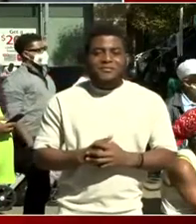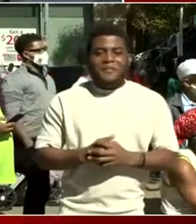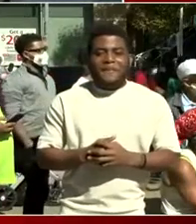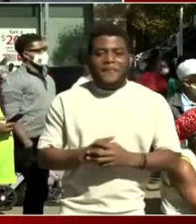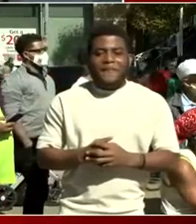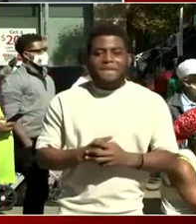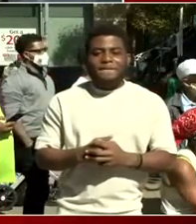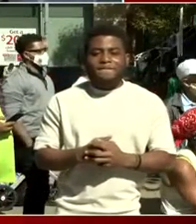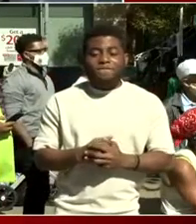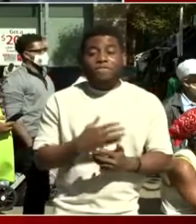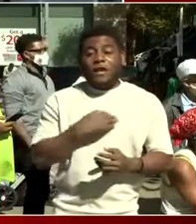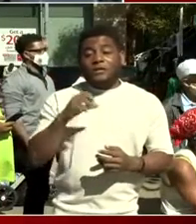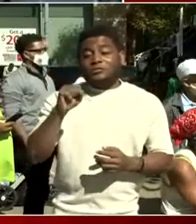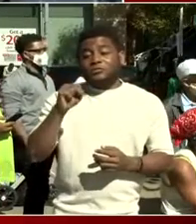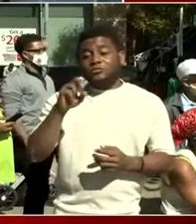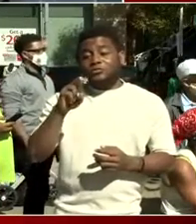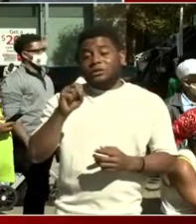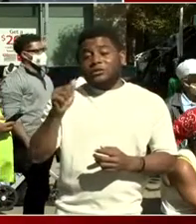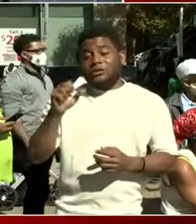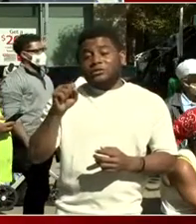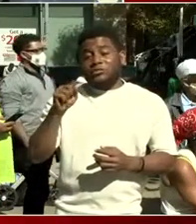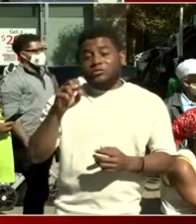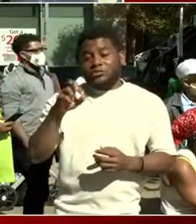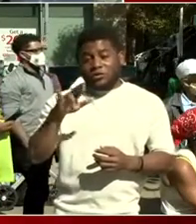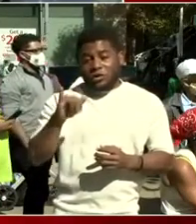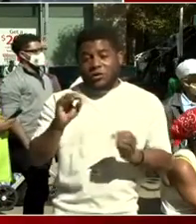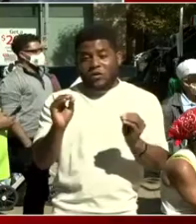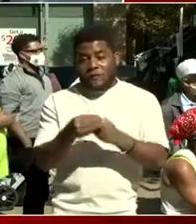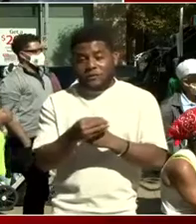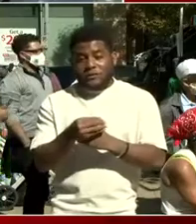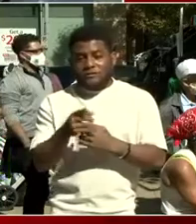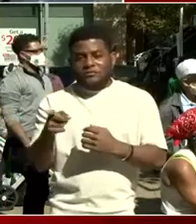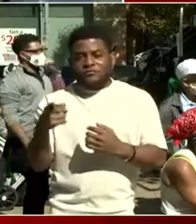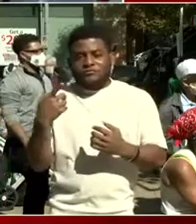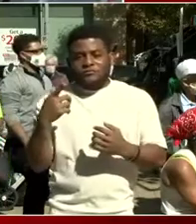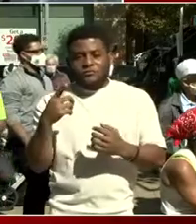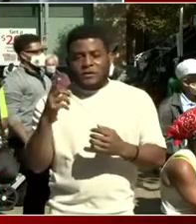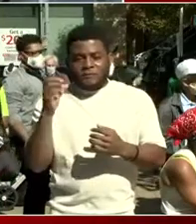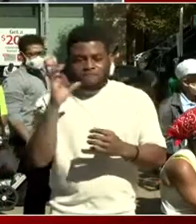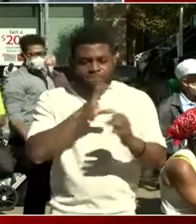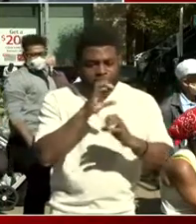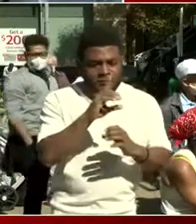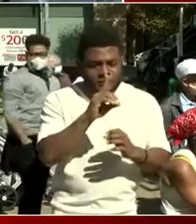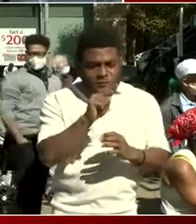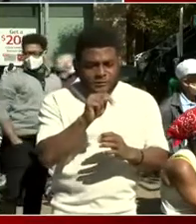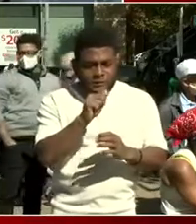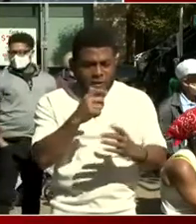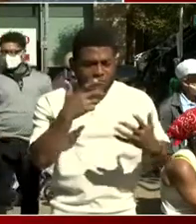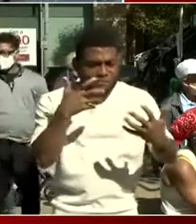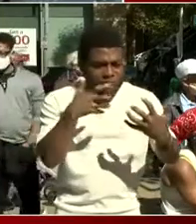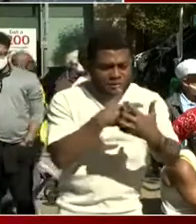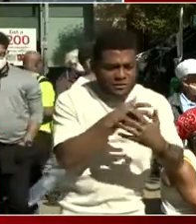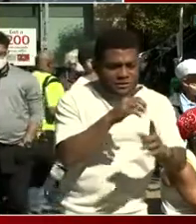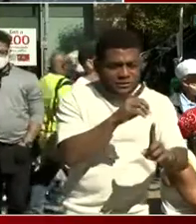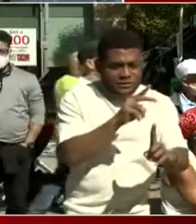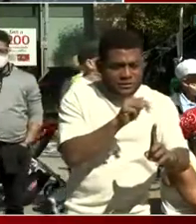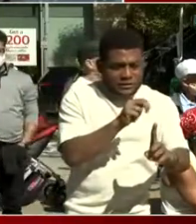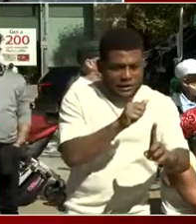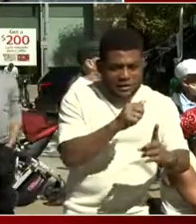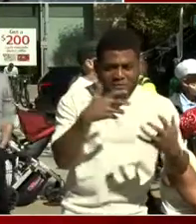of DNA match back on that, but that arrest comes 4 or 5 months down the line, and what happens, that